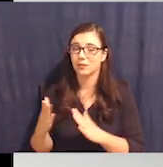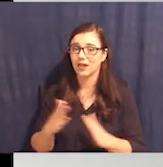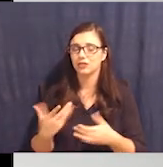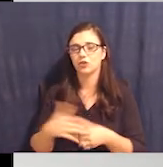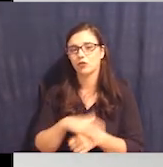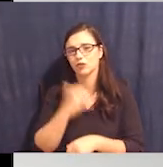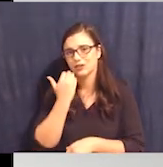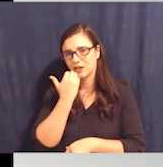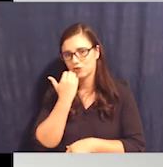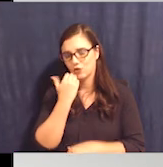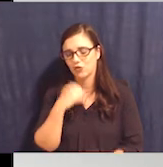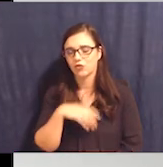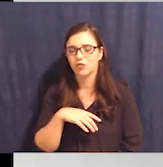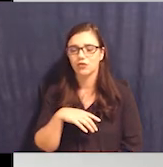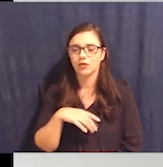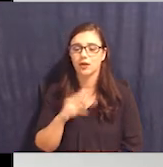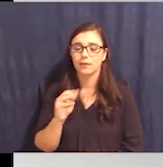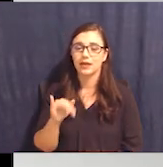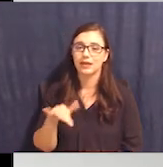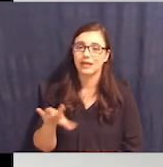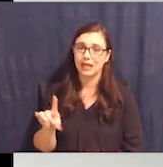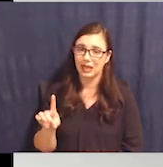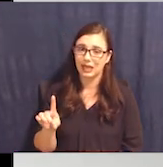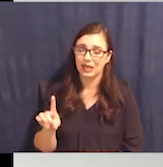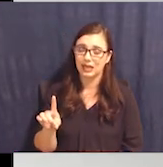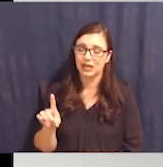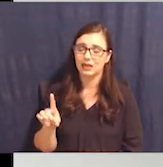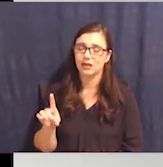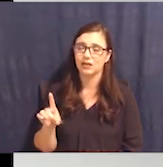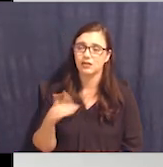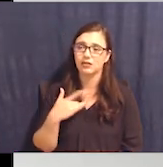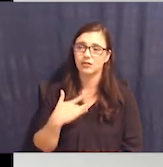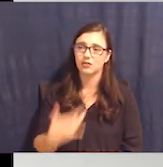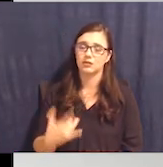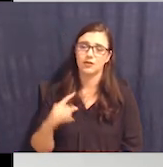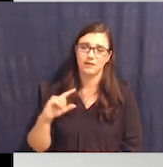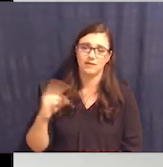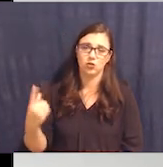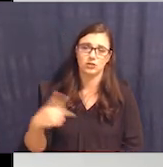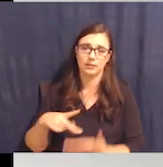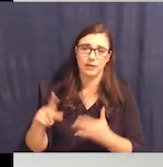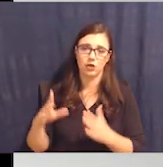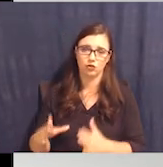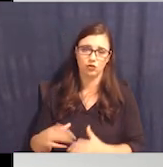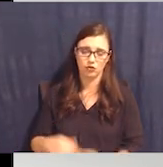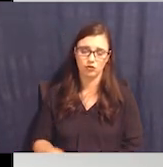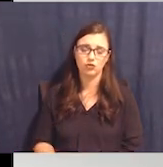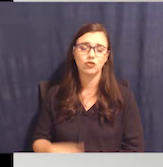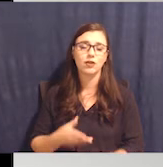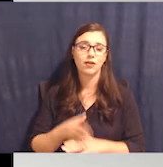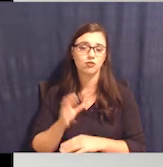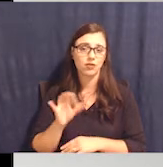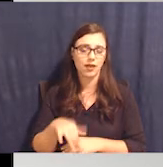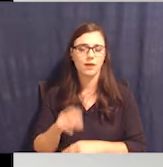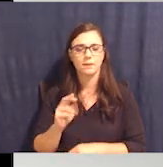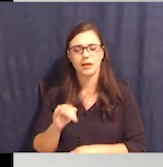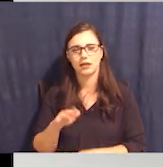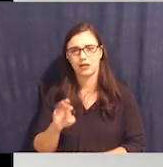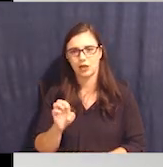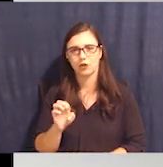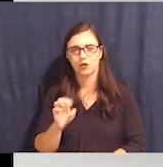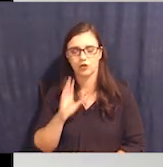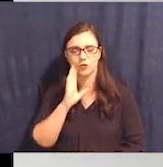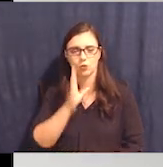Some Medicare plans cover some dental. Medicaid is usually the first payer, and then after